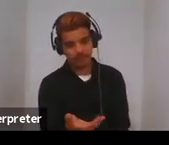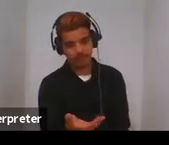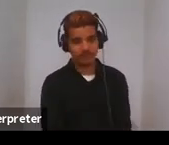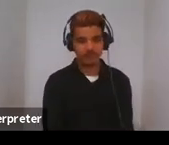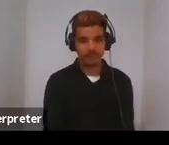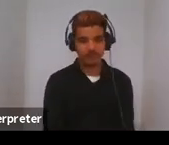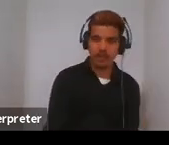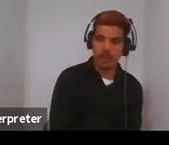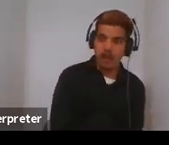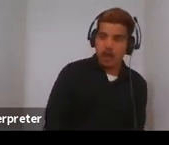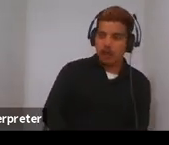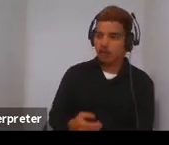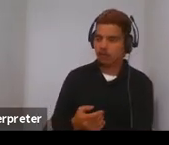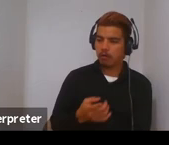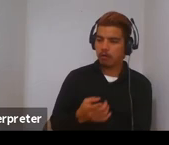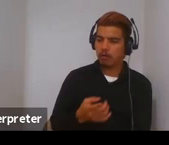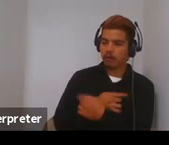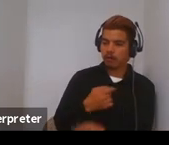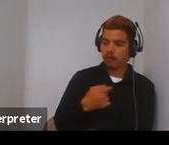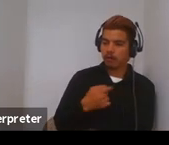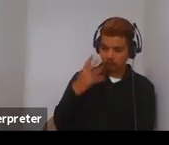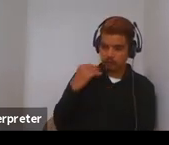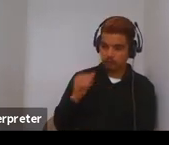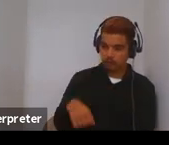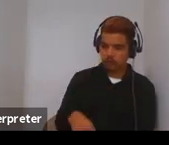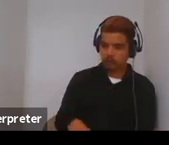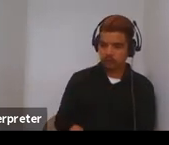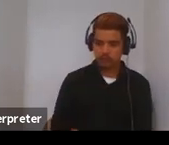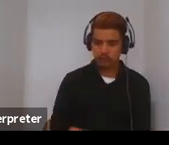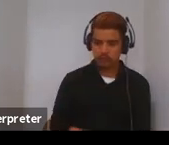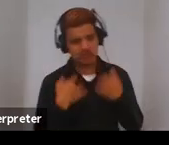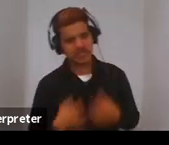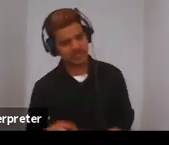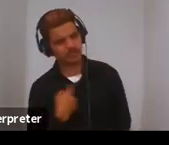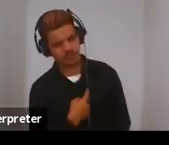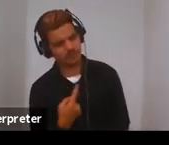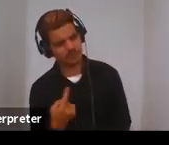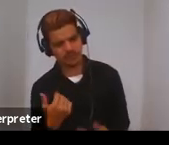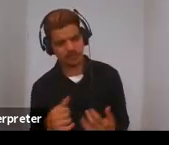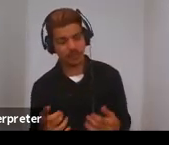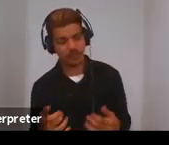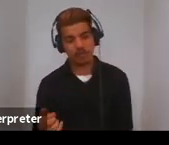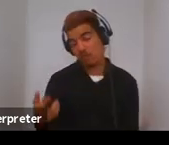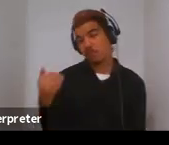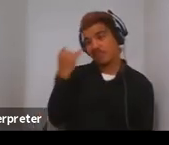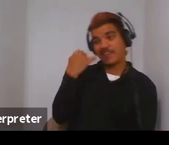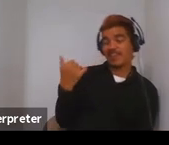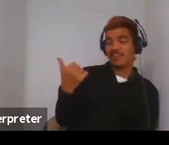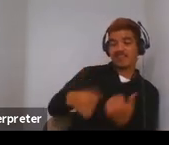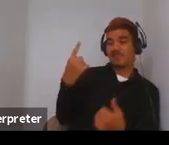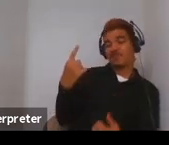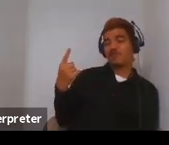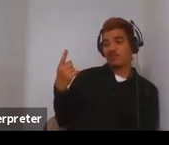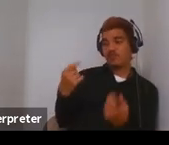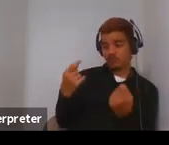Oh dear, I have. Well, sadly, we all have. Oh, well, if everyone does it, then it can't be